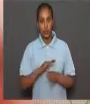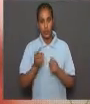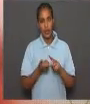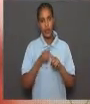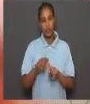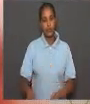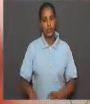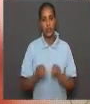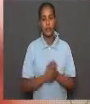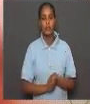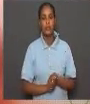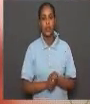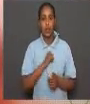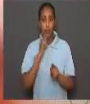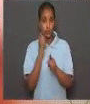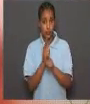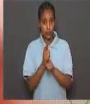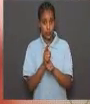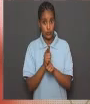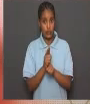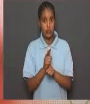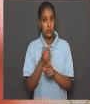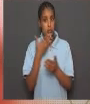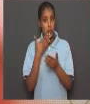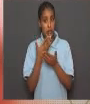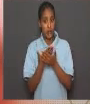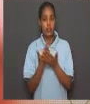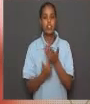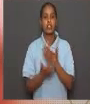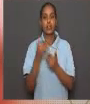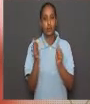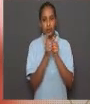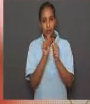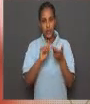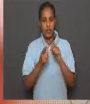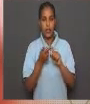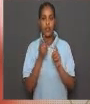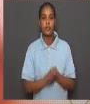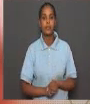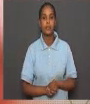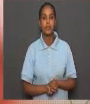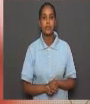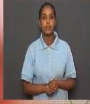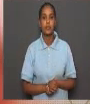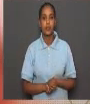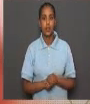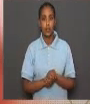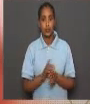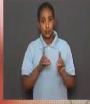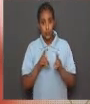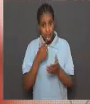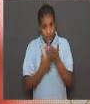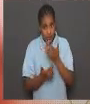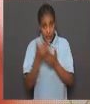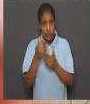Welcome back, students. I am sure you had a great discussion with your classmates. Did you